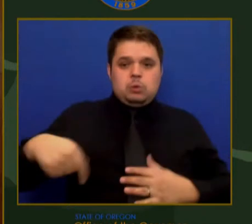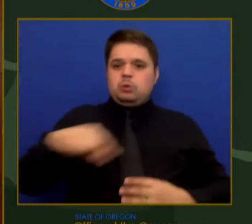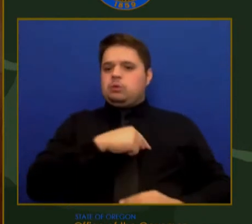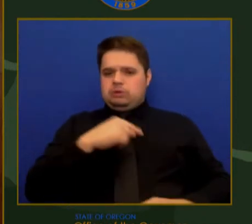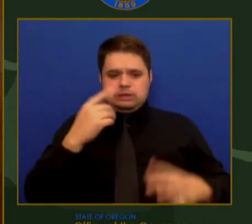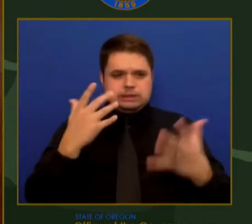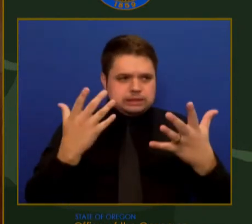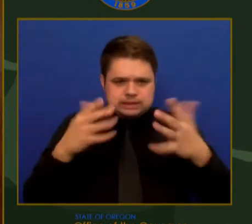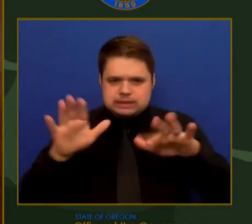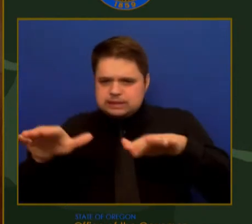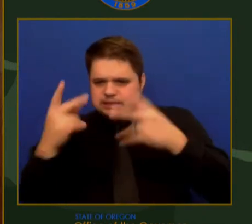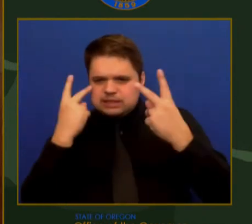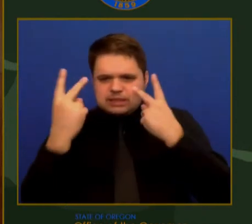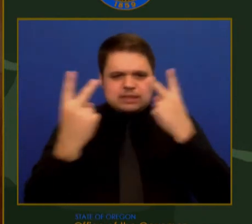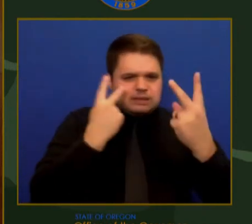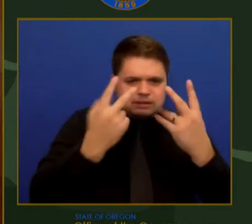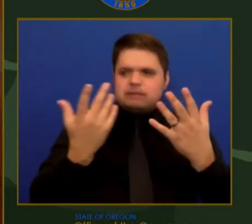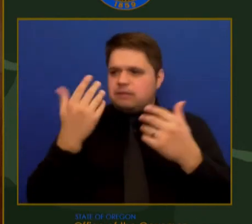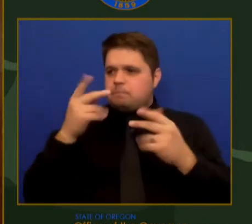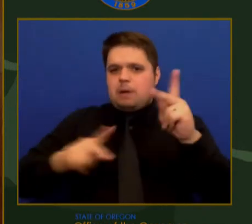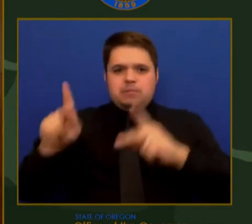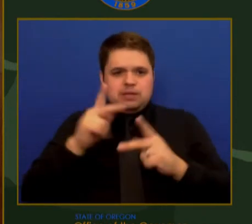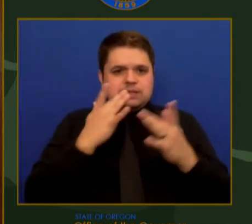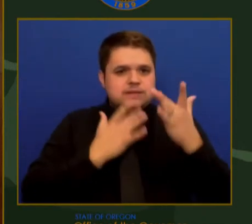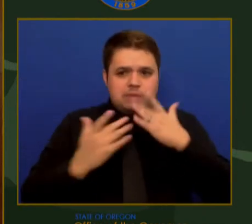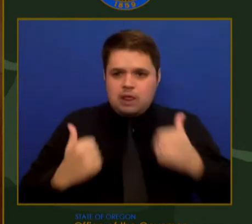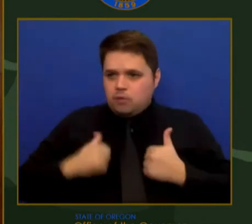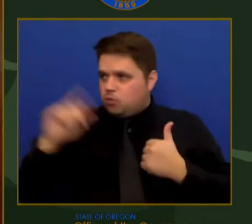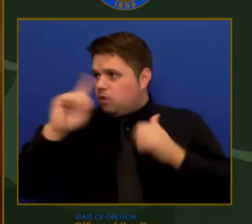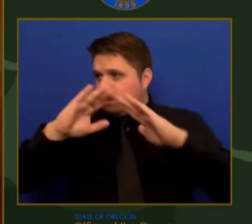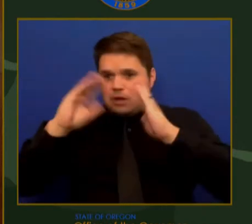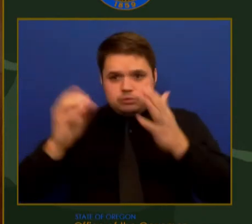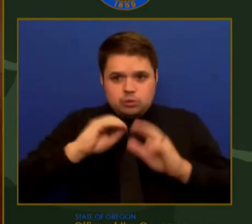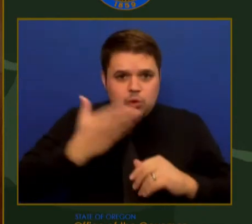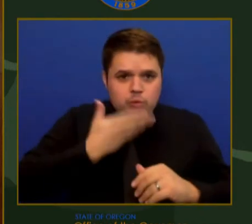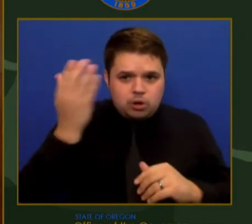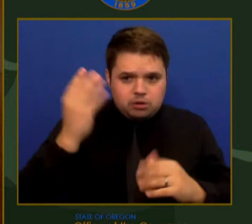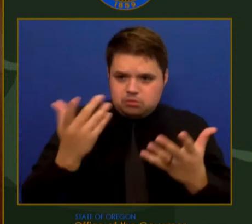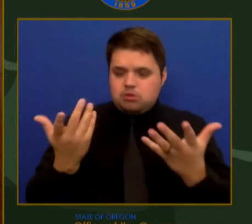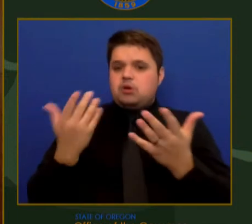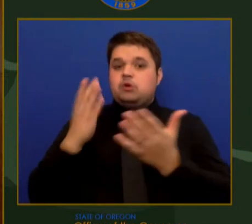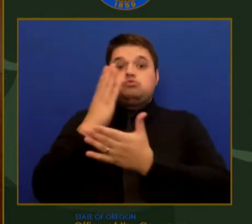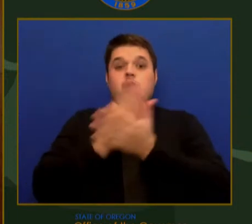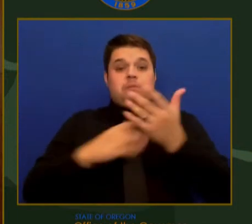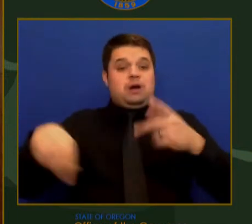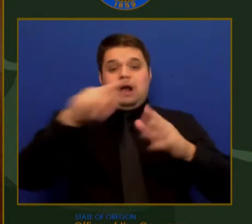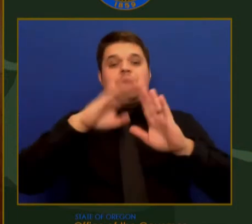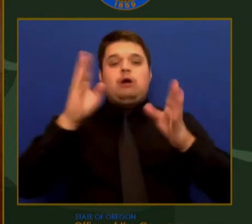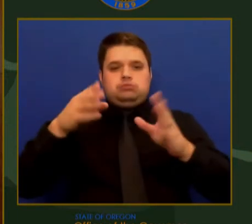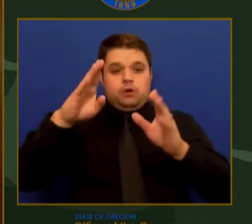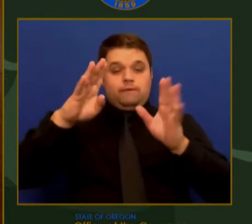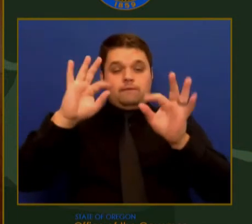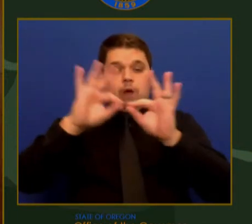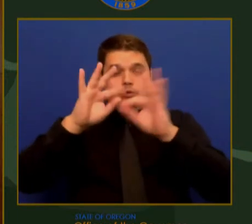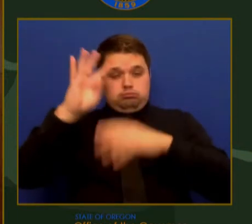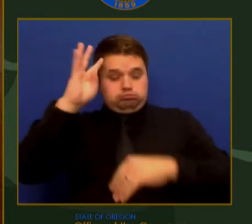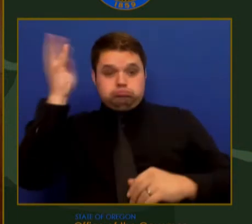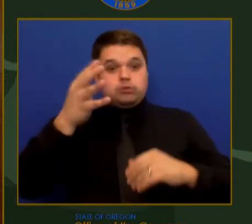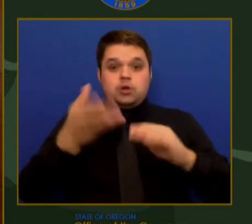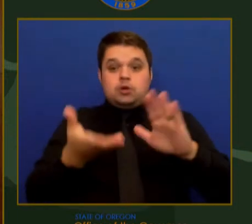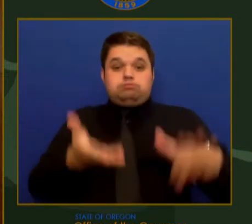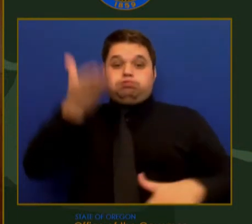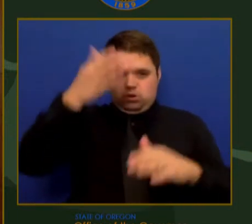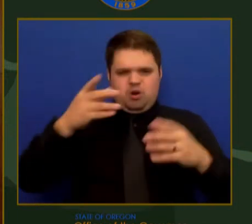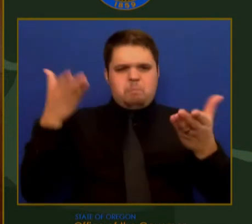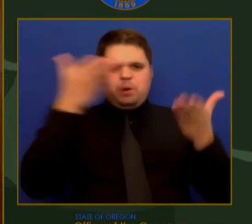has become a feeding frenzy of cash offers and bidding wars well above asking price. Would-be